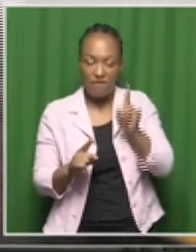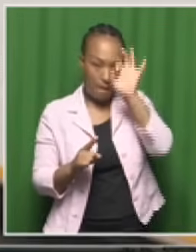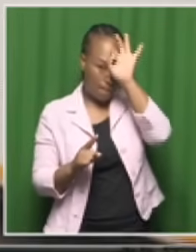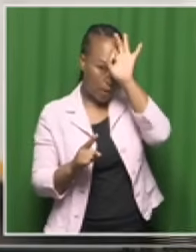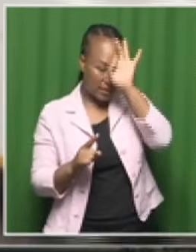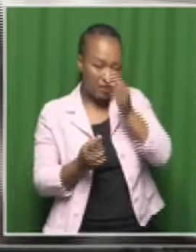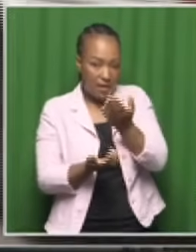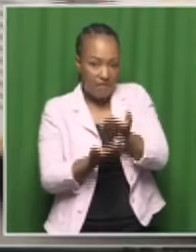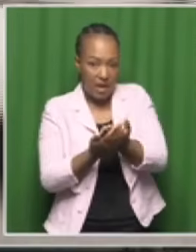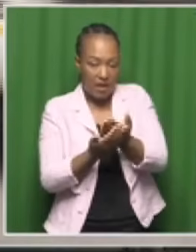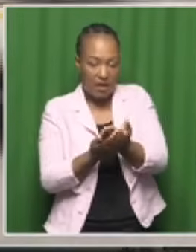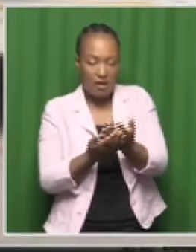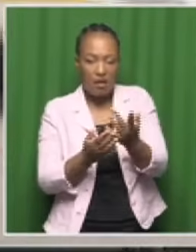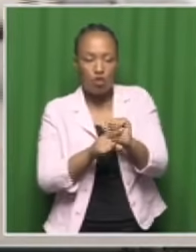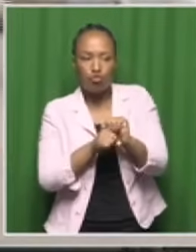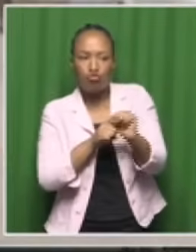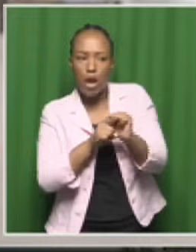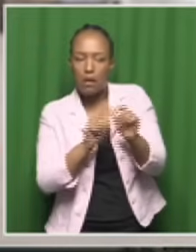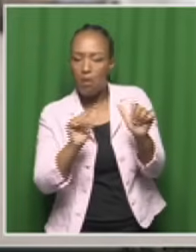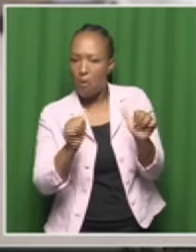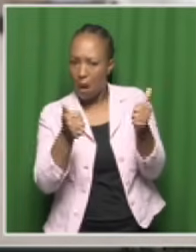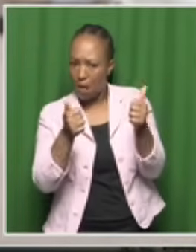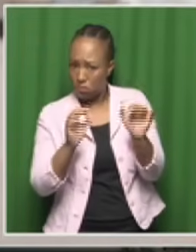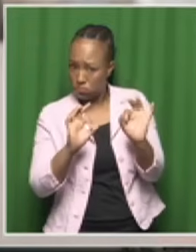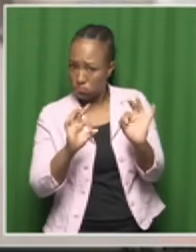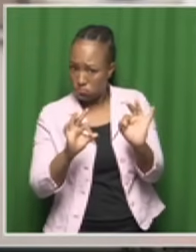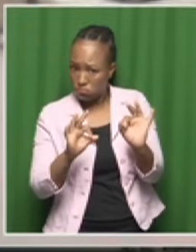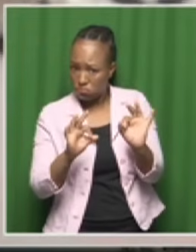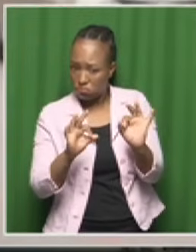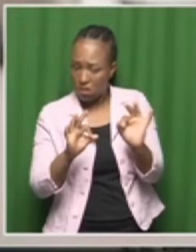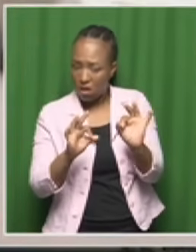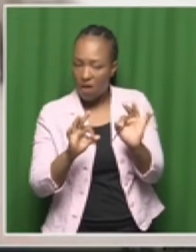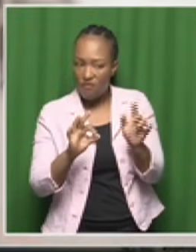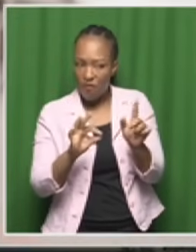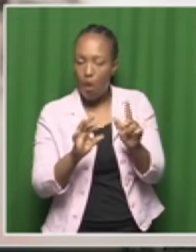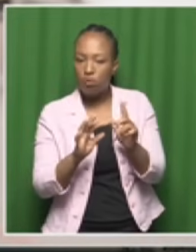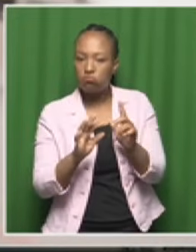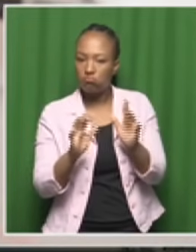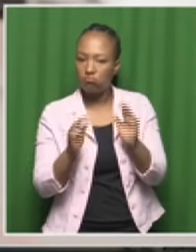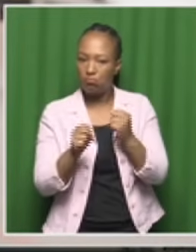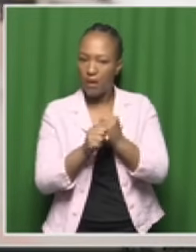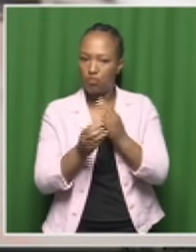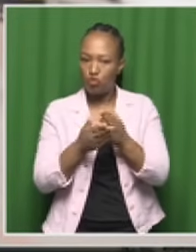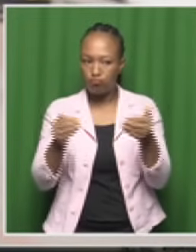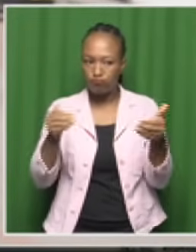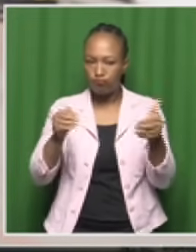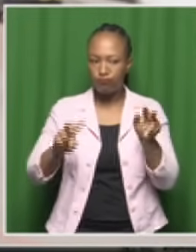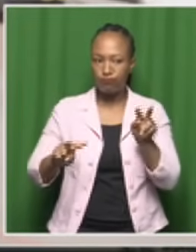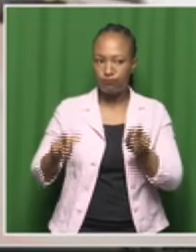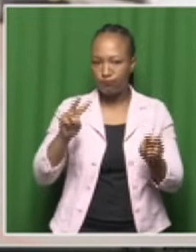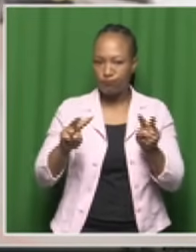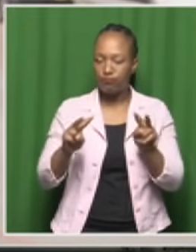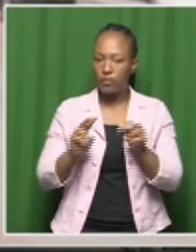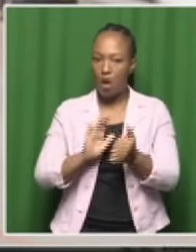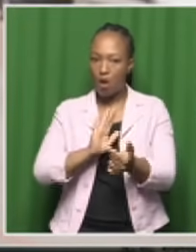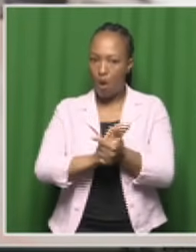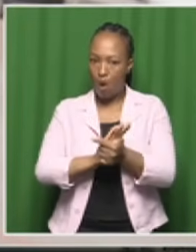are police officers trained in terms of, maintaining law and order on the roads?